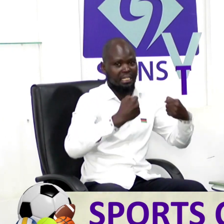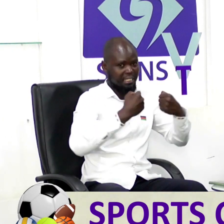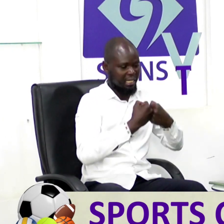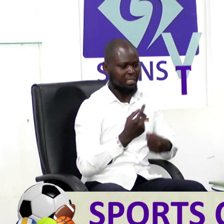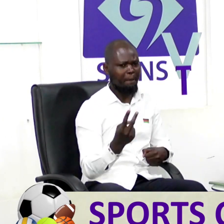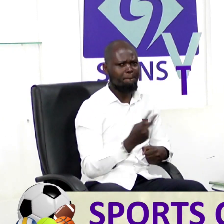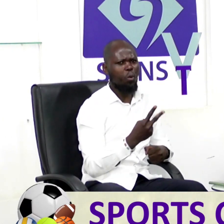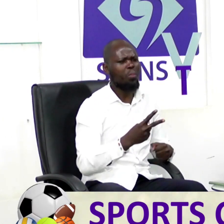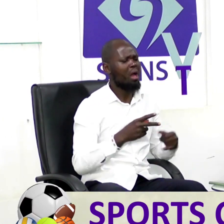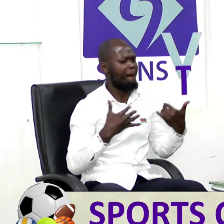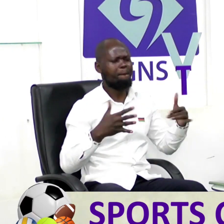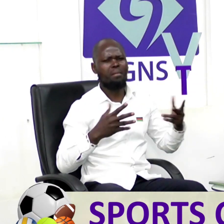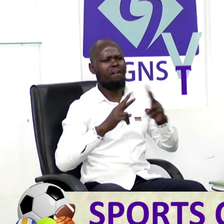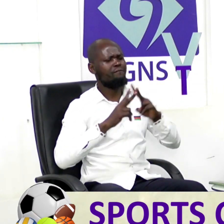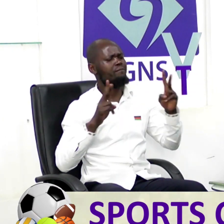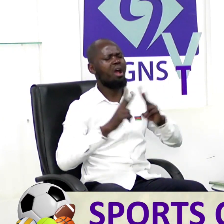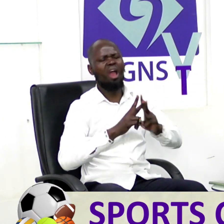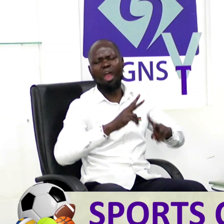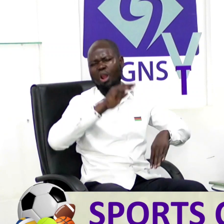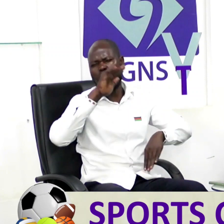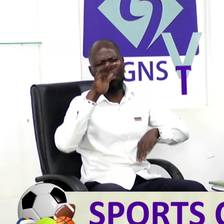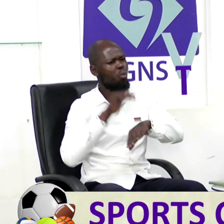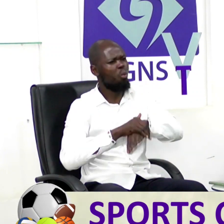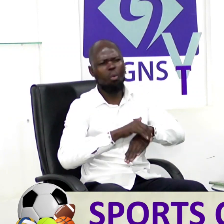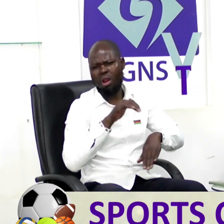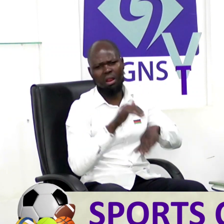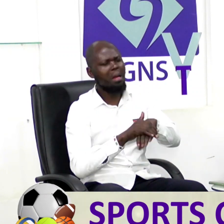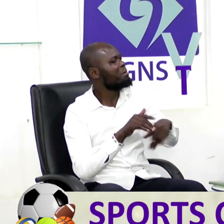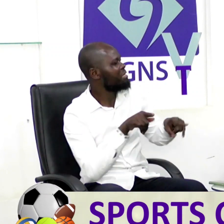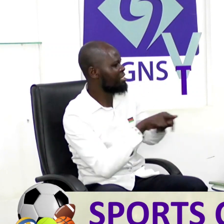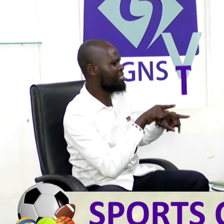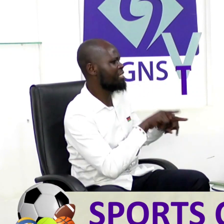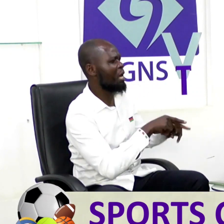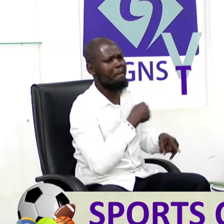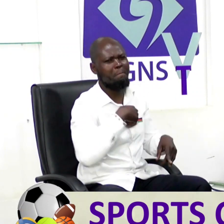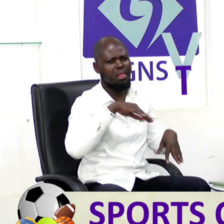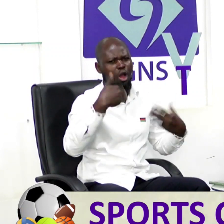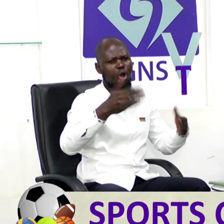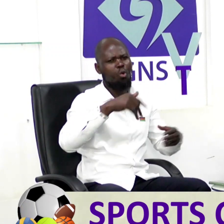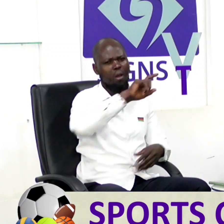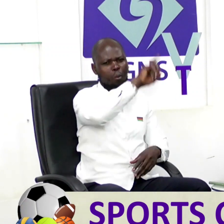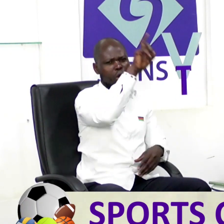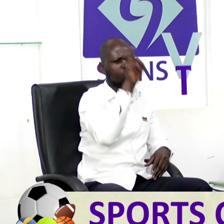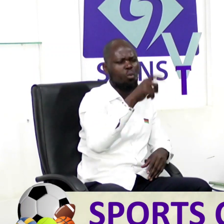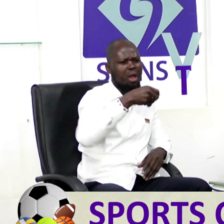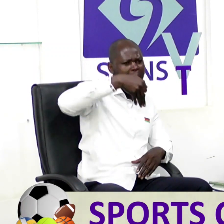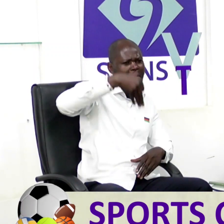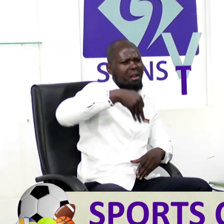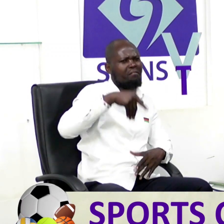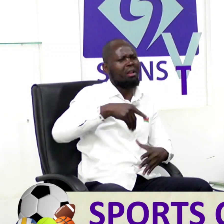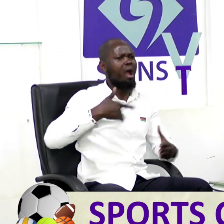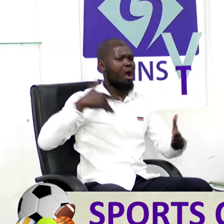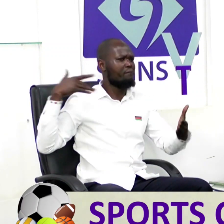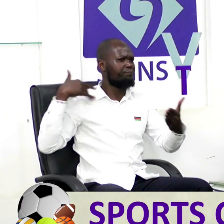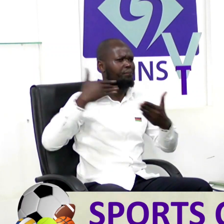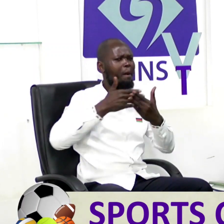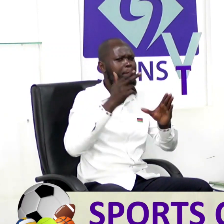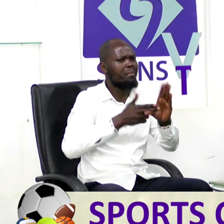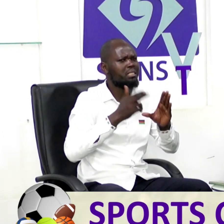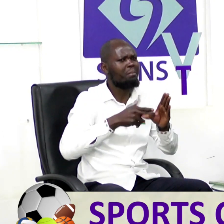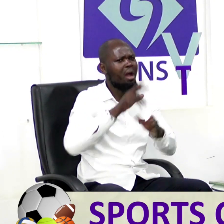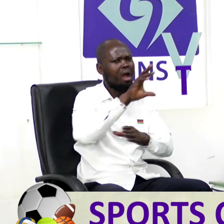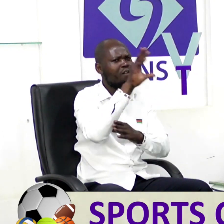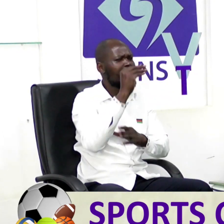South Africa. They are both they have a very good players and they have qualified players. But the